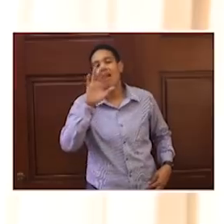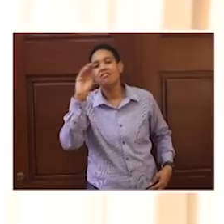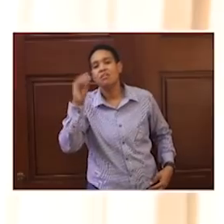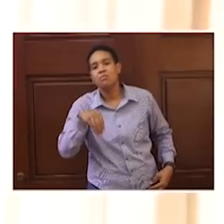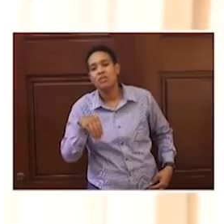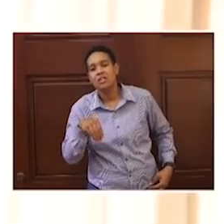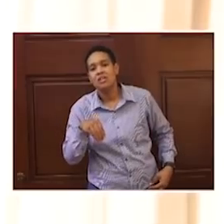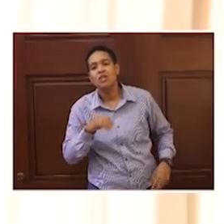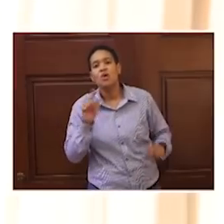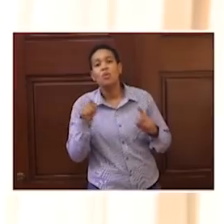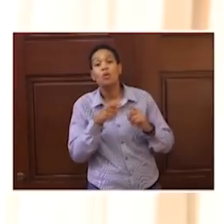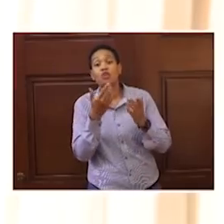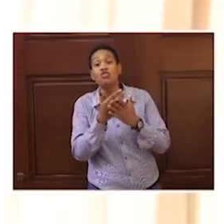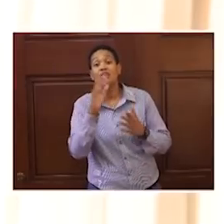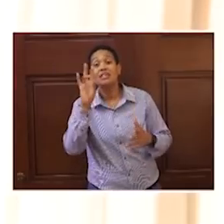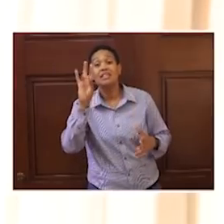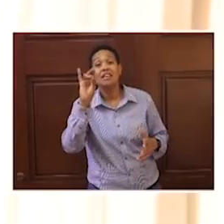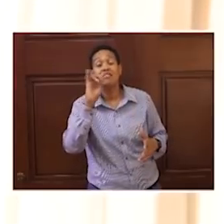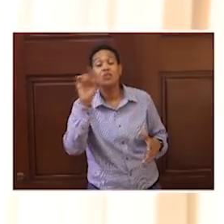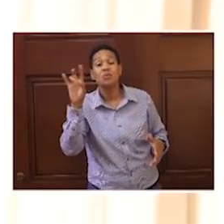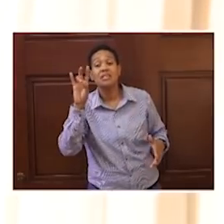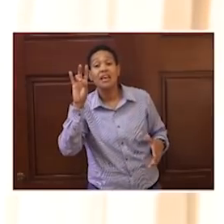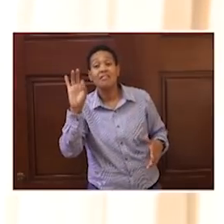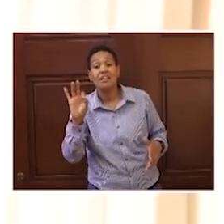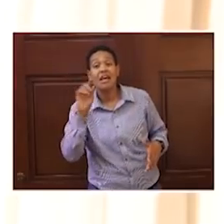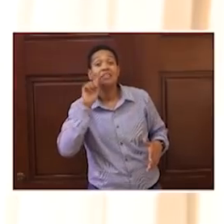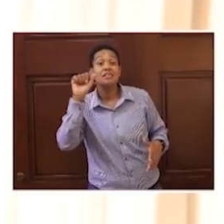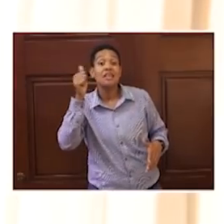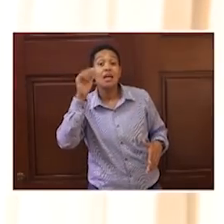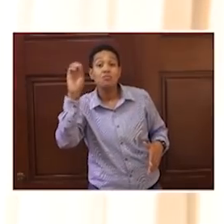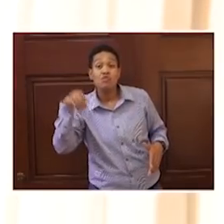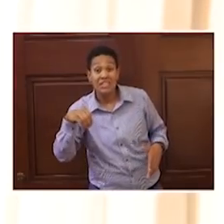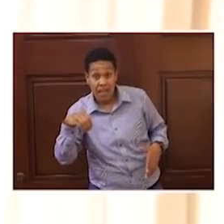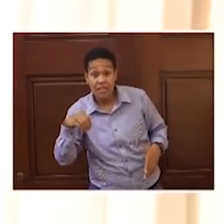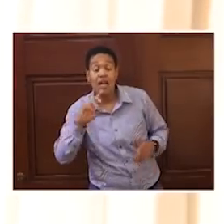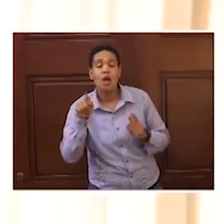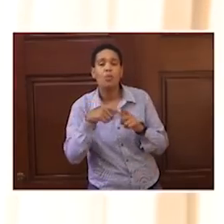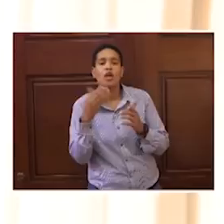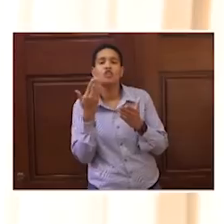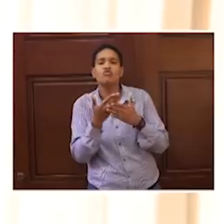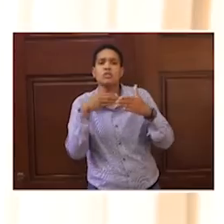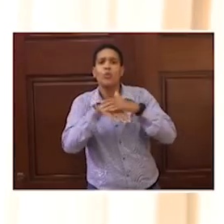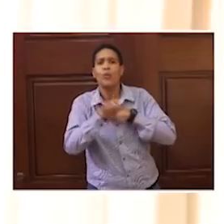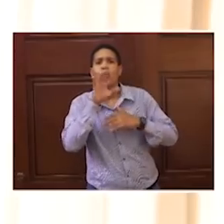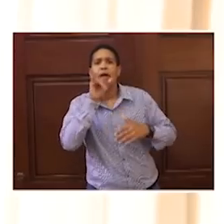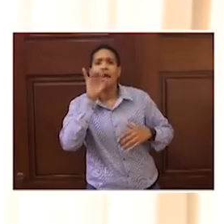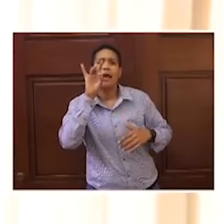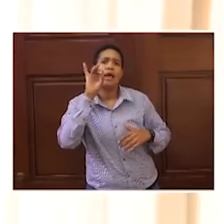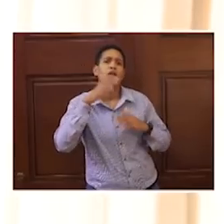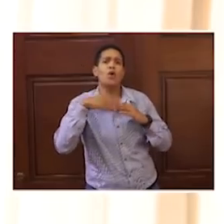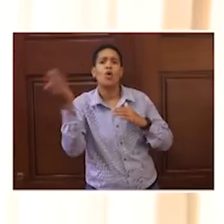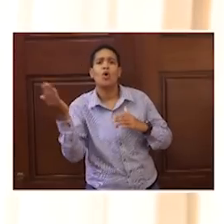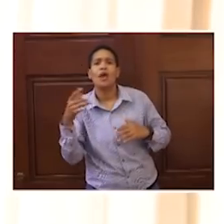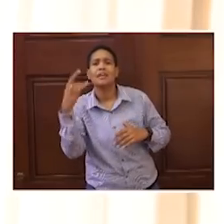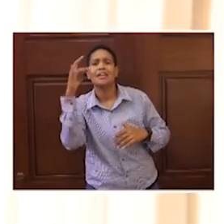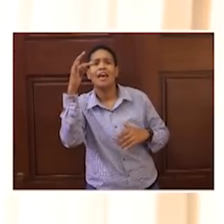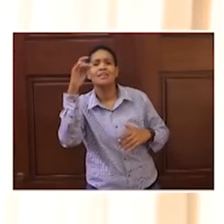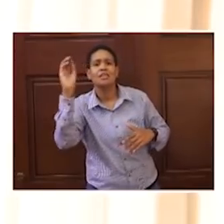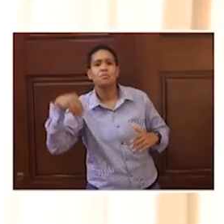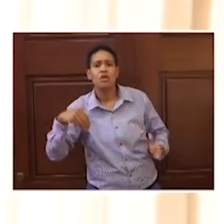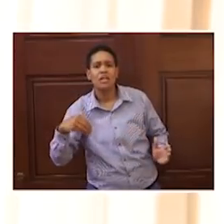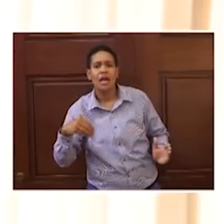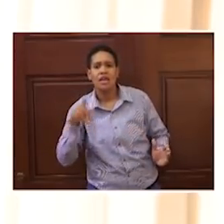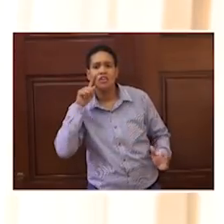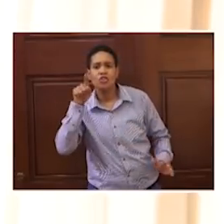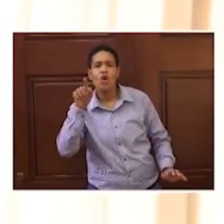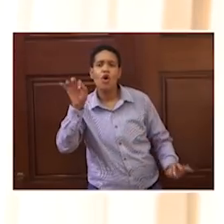5%. When you get to 70 to 79, it is 10%. And when you get into the 80 and over age group, it's 18%. So